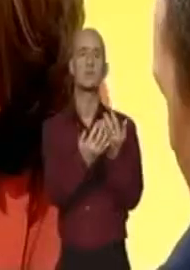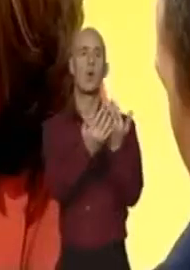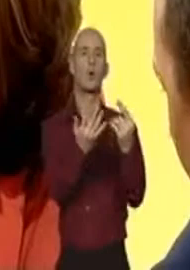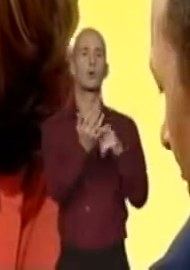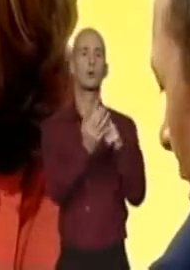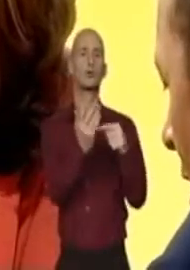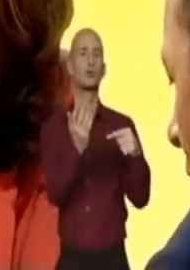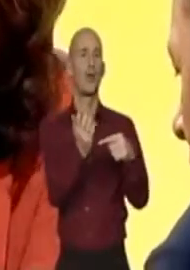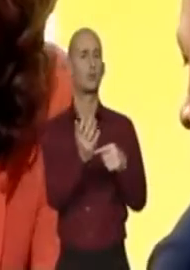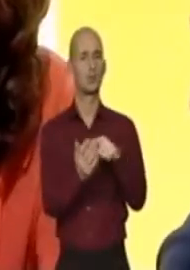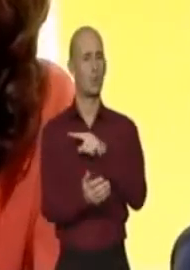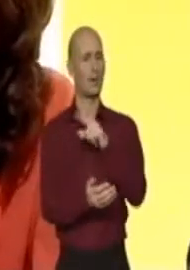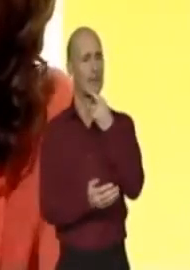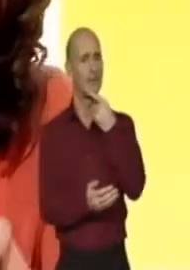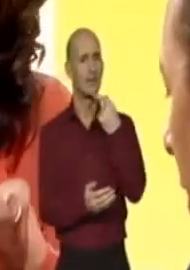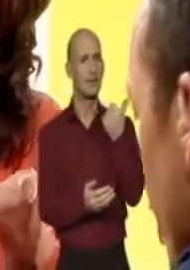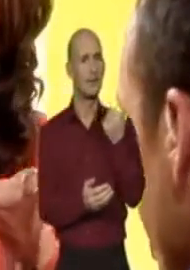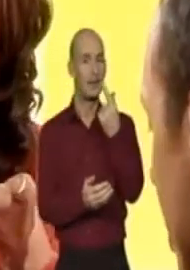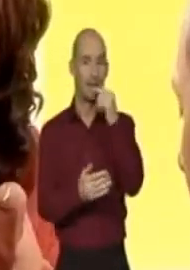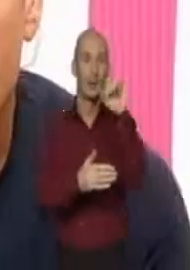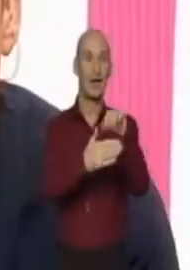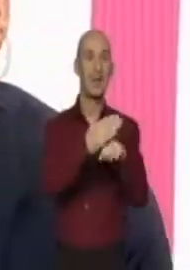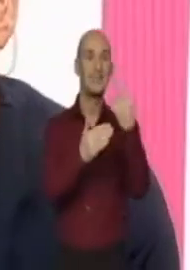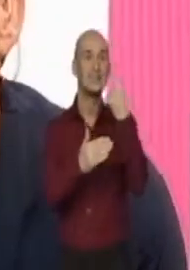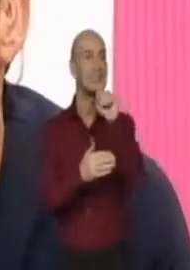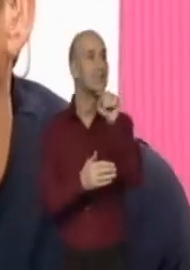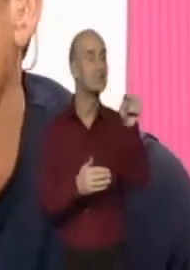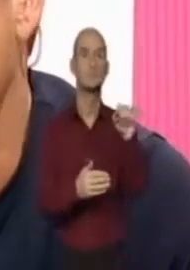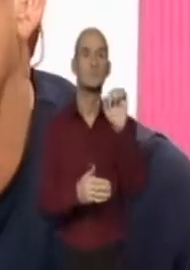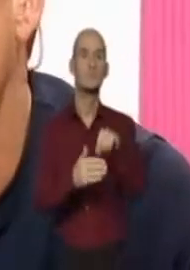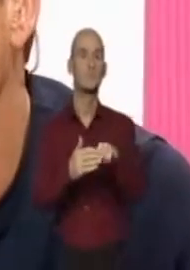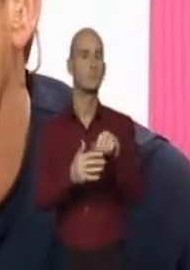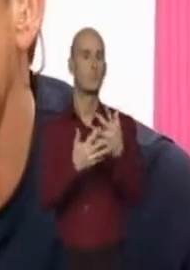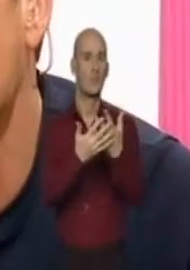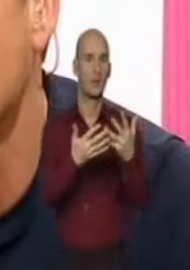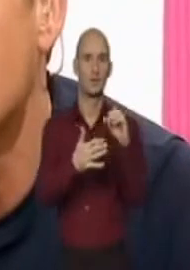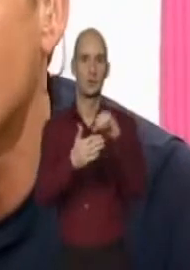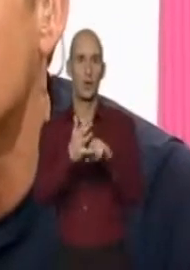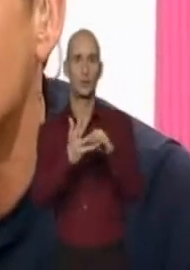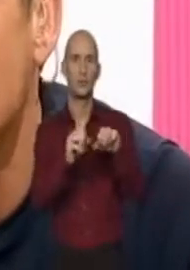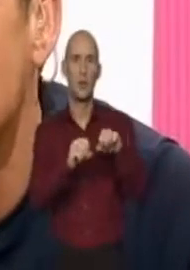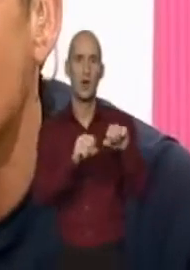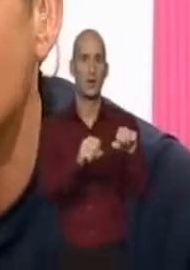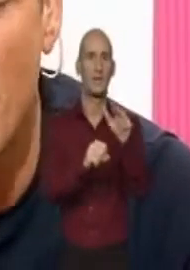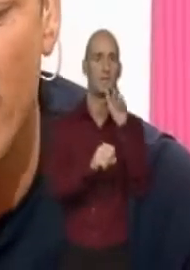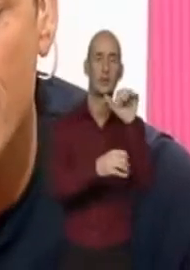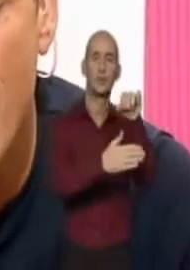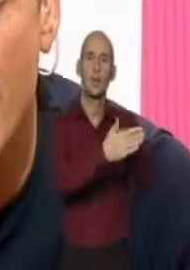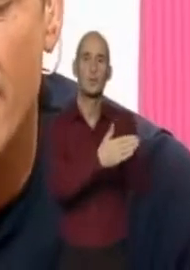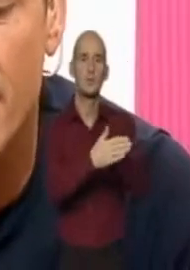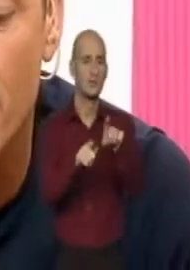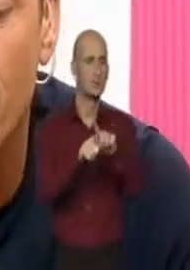does that work so well in this dish, do you think? And is it readily available? It is. I mean, you can buy smoked trout in any shop, supermarket, fishmongers. It's readily available in